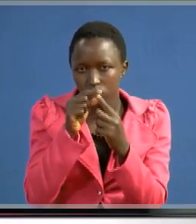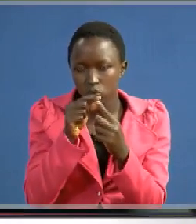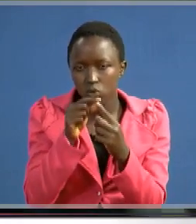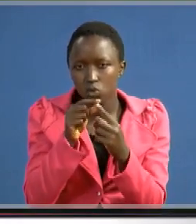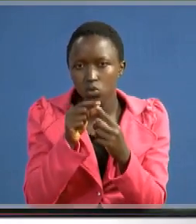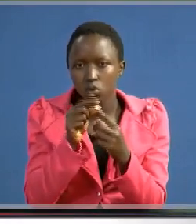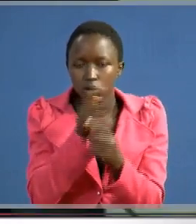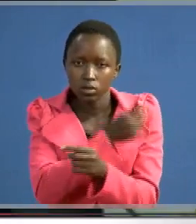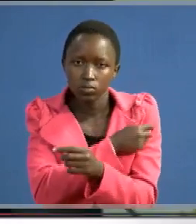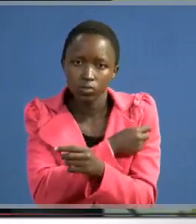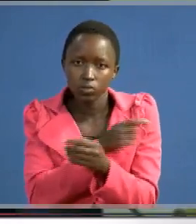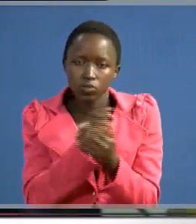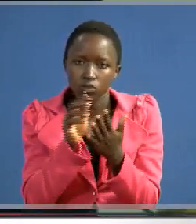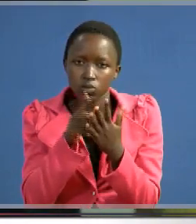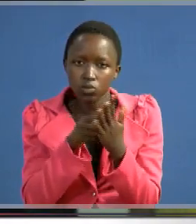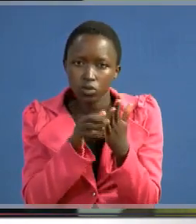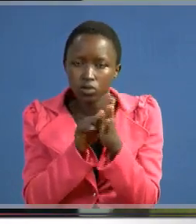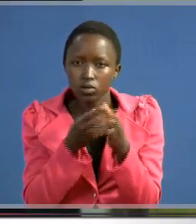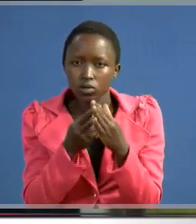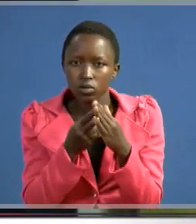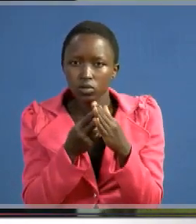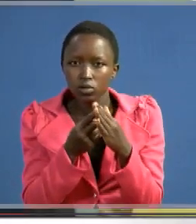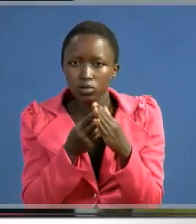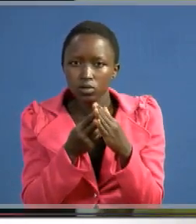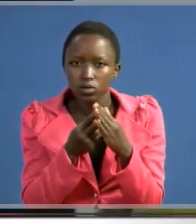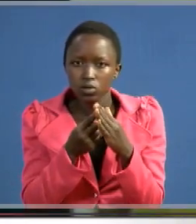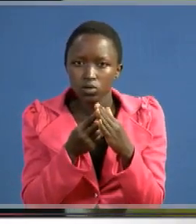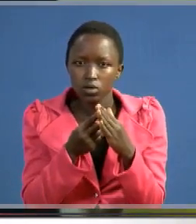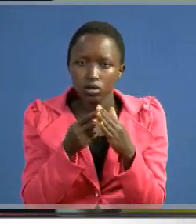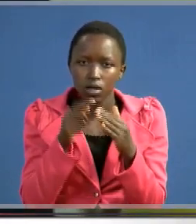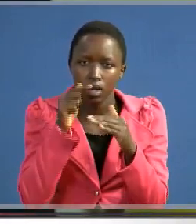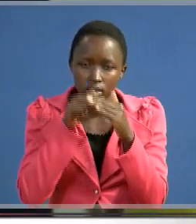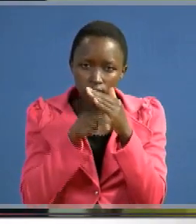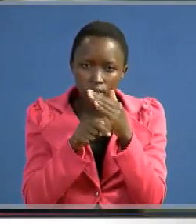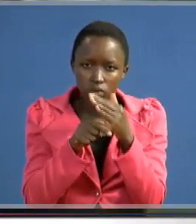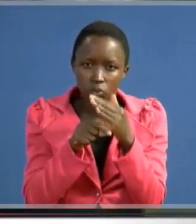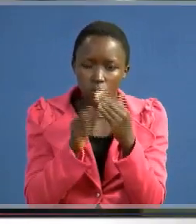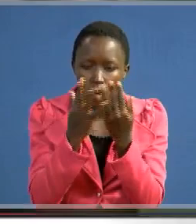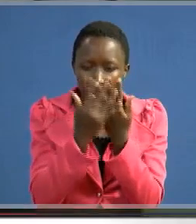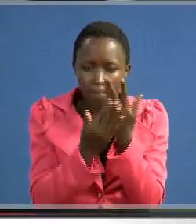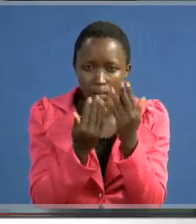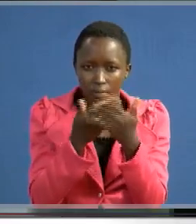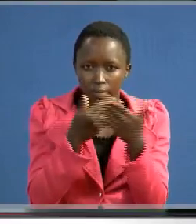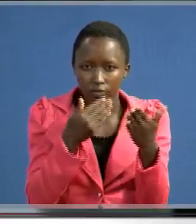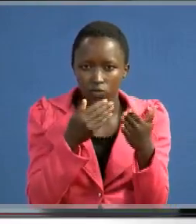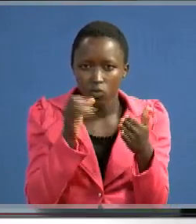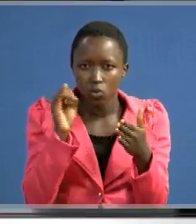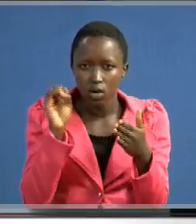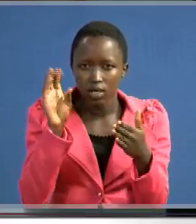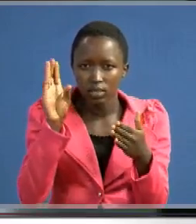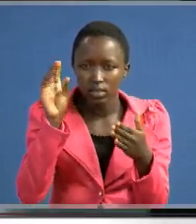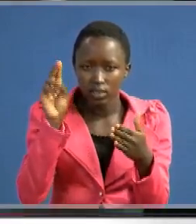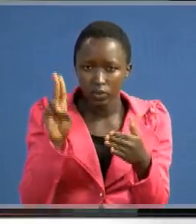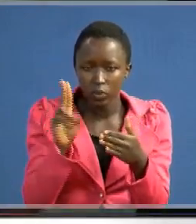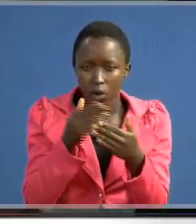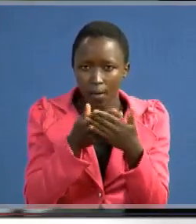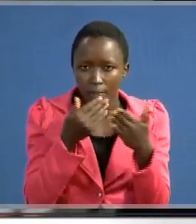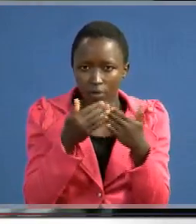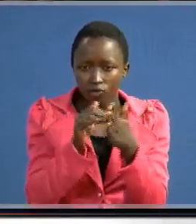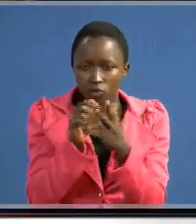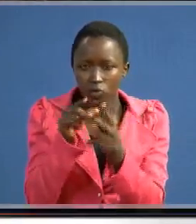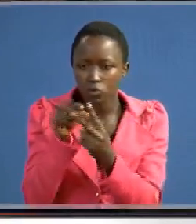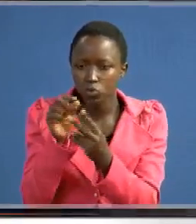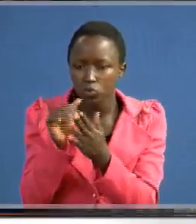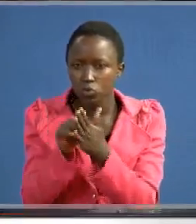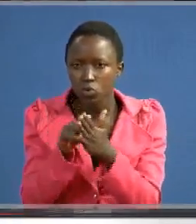treatment. Muntemba was operated on to stem internal bleeding before she was taken to ICU. Prior to her